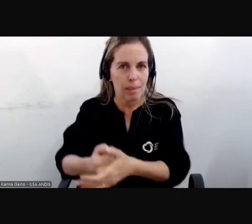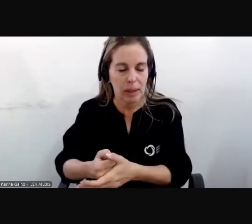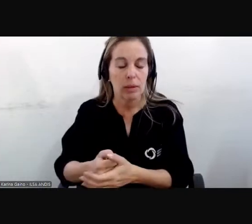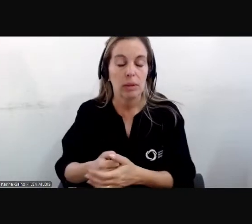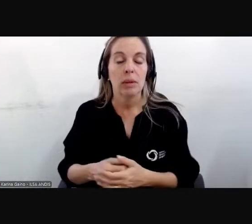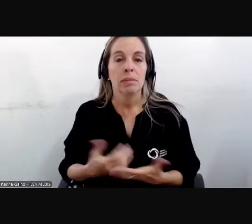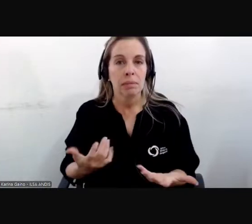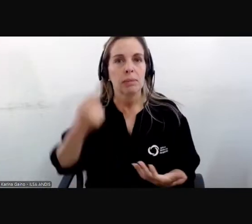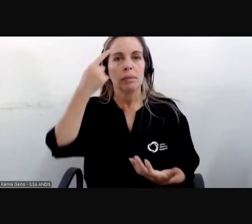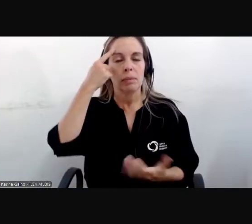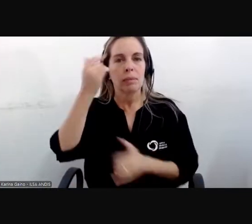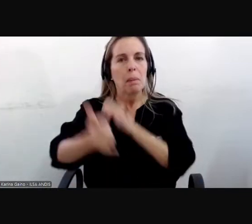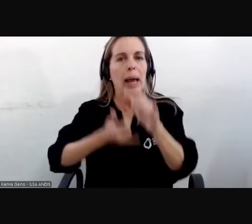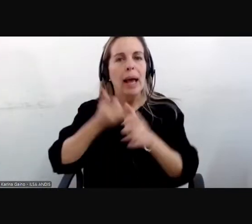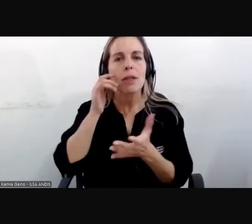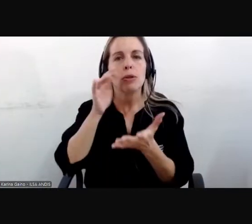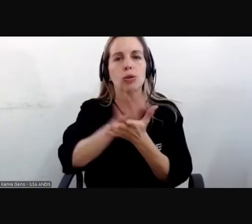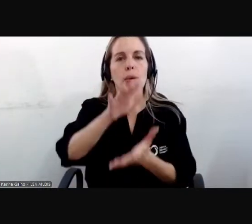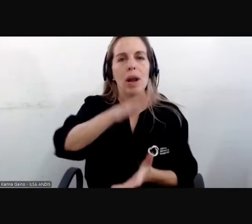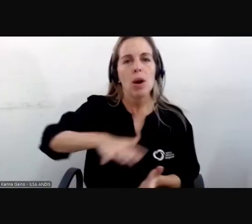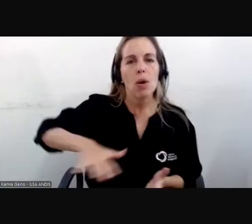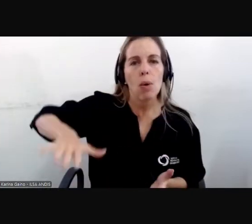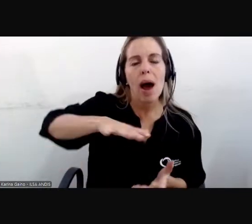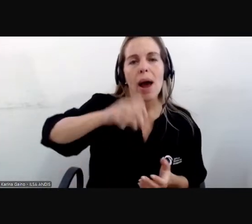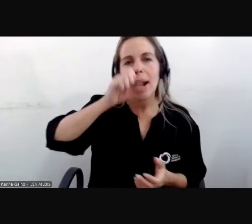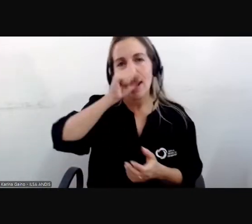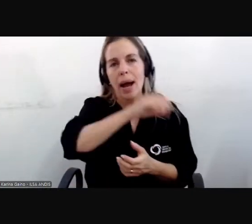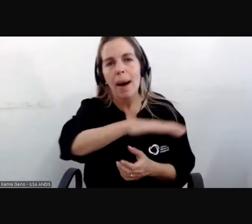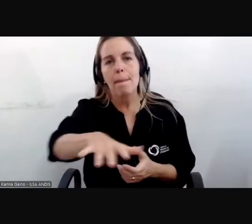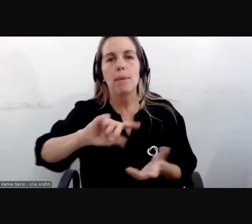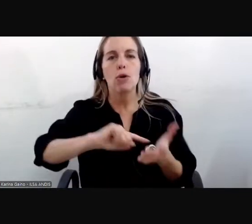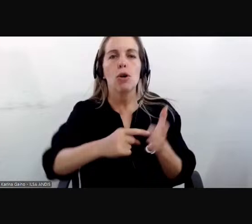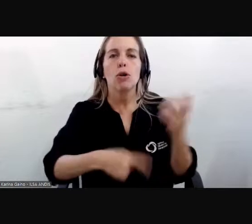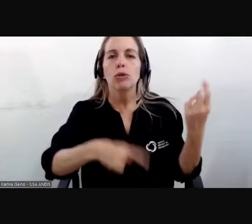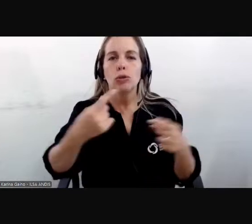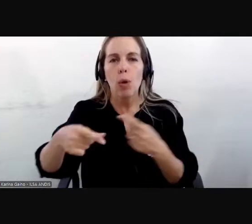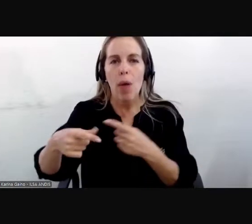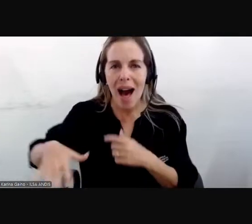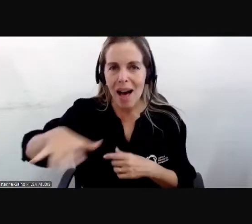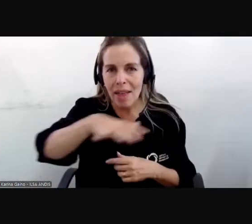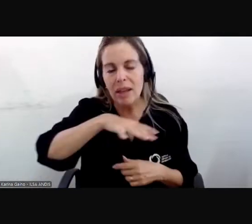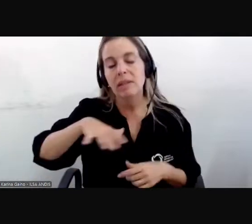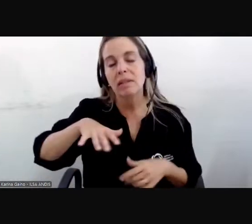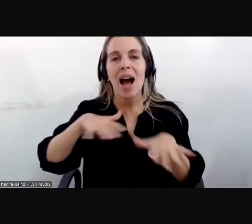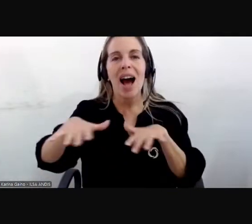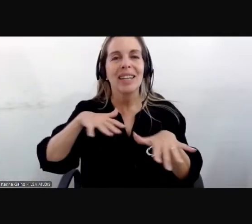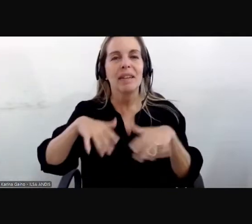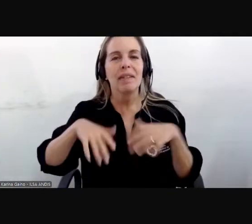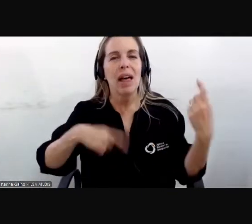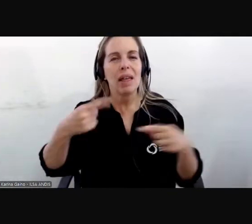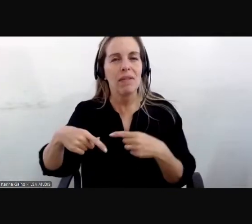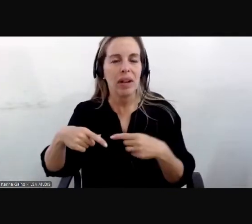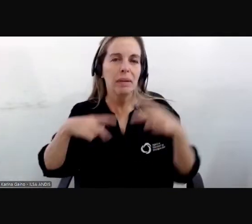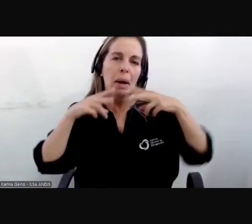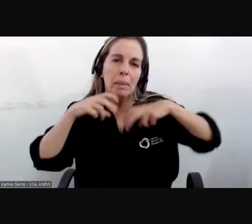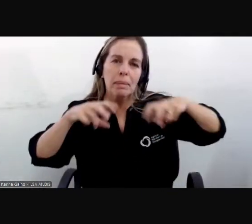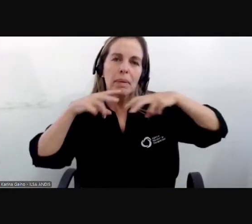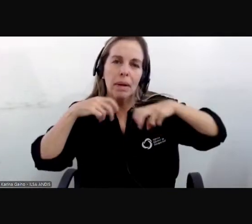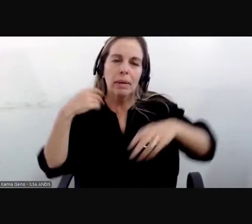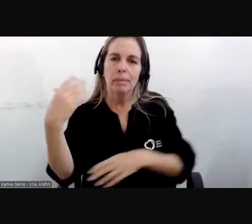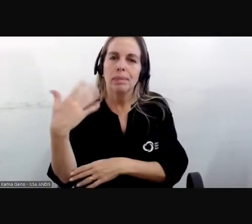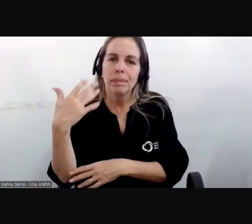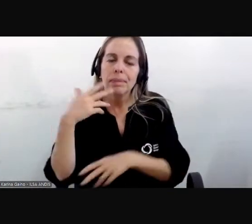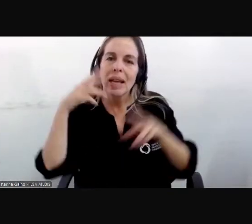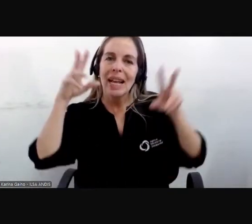exploitation, taking into consideration the differences in the different territories or areas, urban and rural environments. We